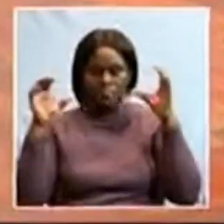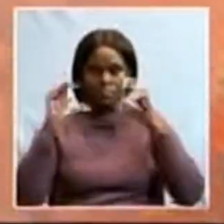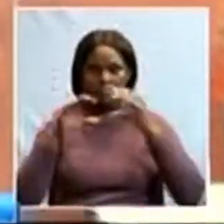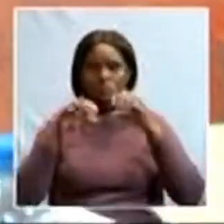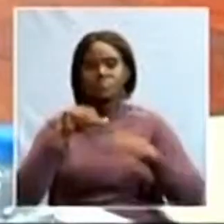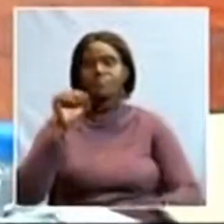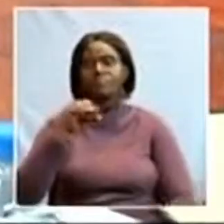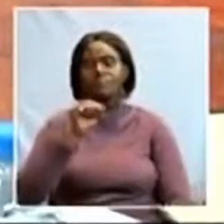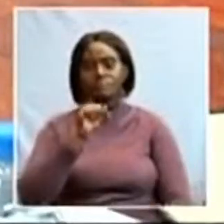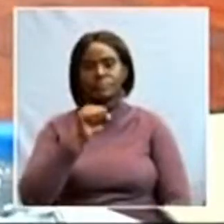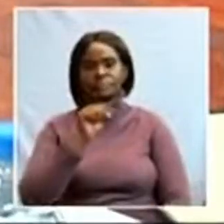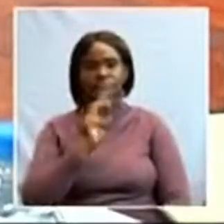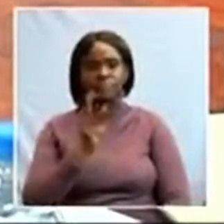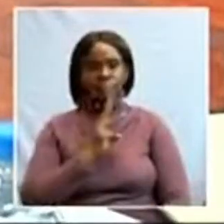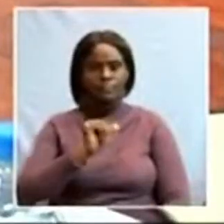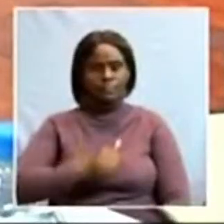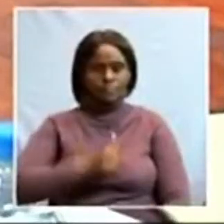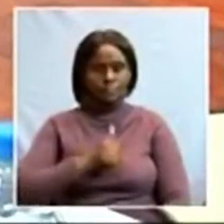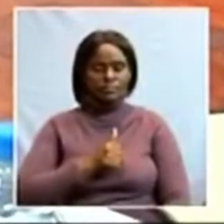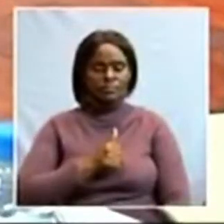that we